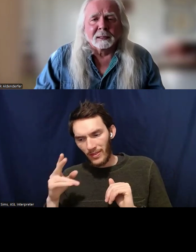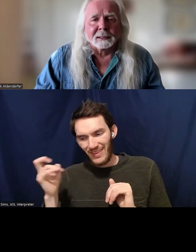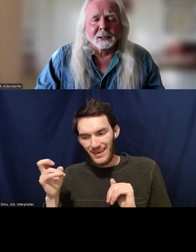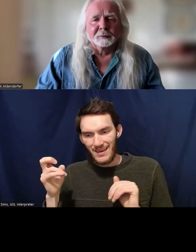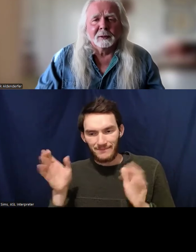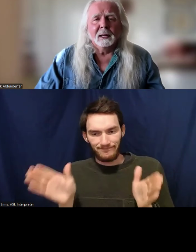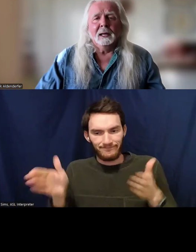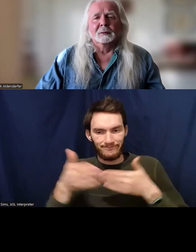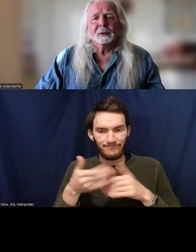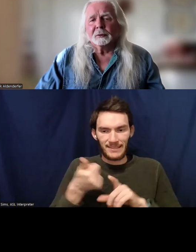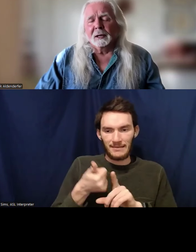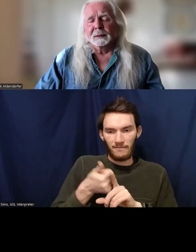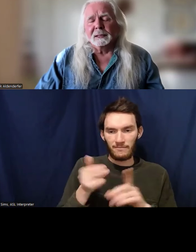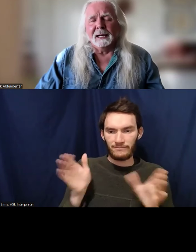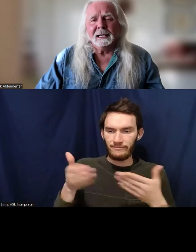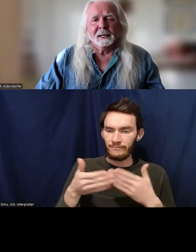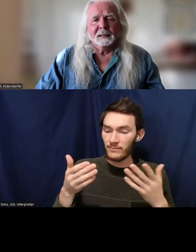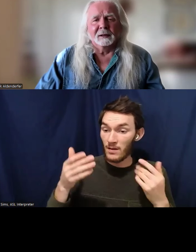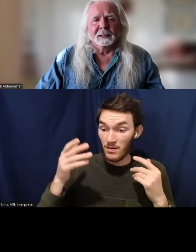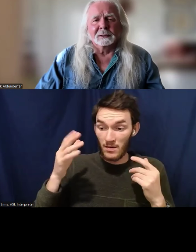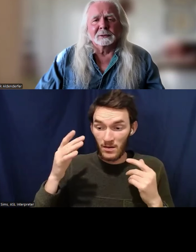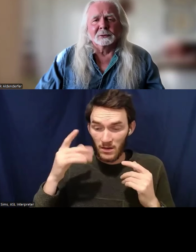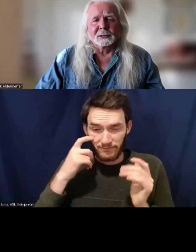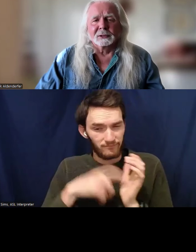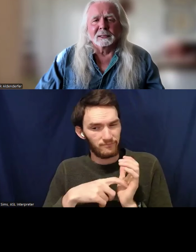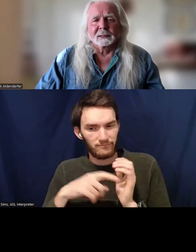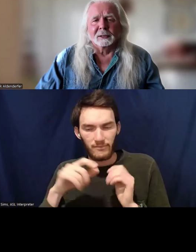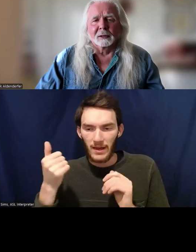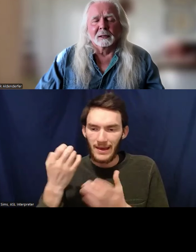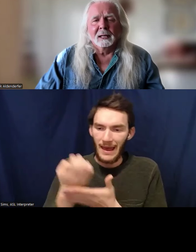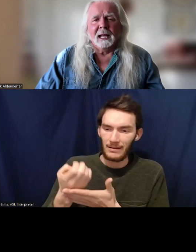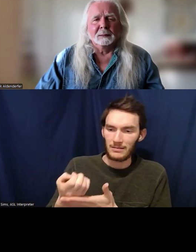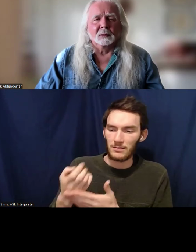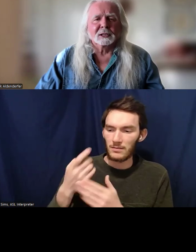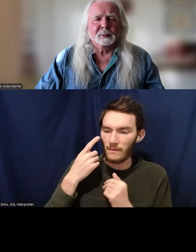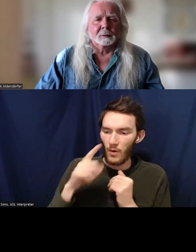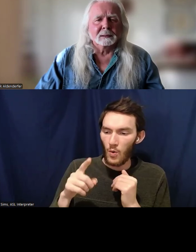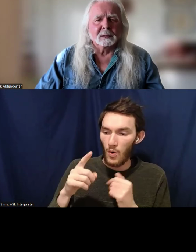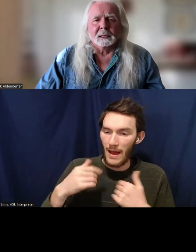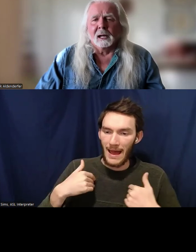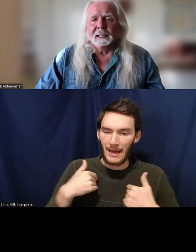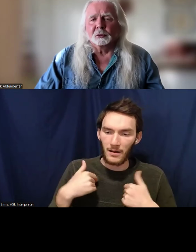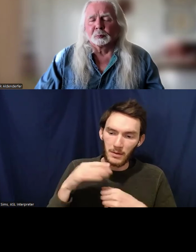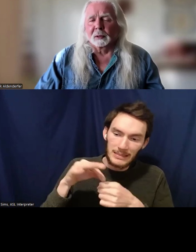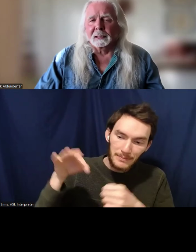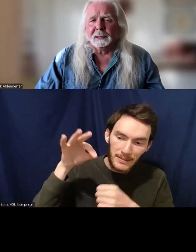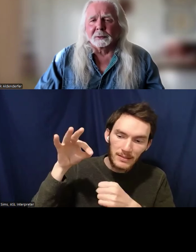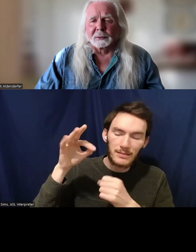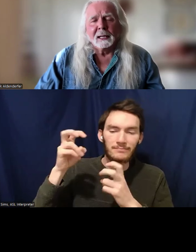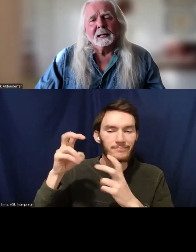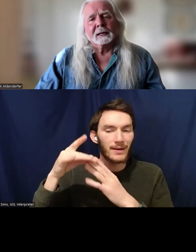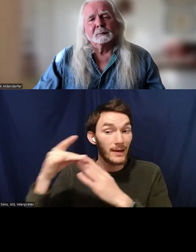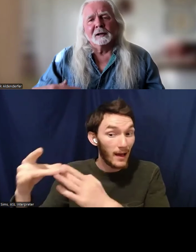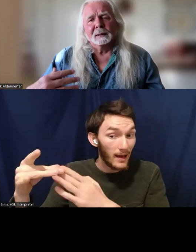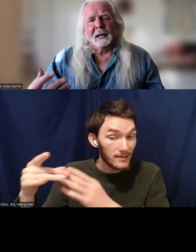container itself and whether or not we see any kind of evidence to suggest that there are animal spirits, guides, or